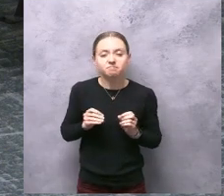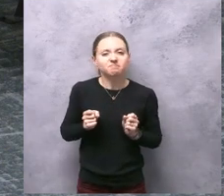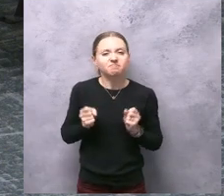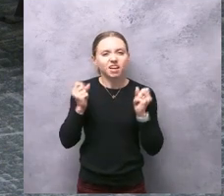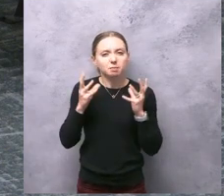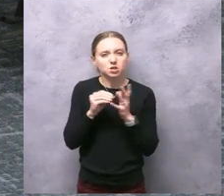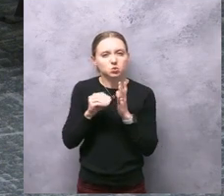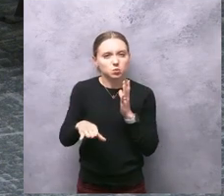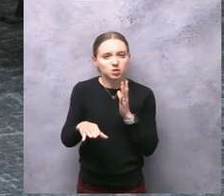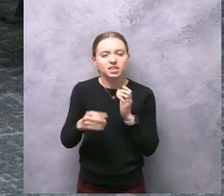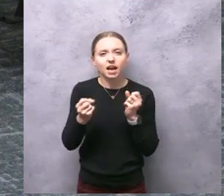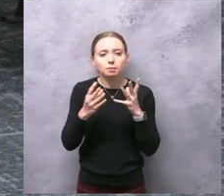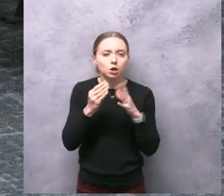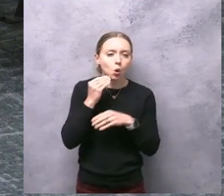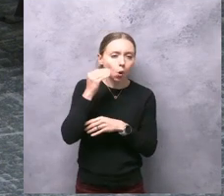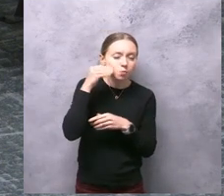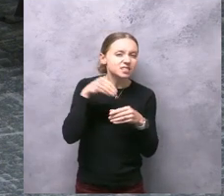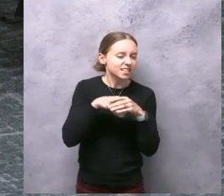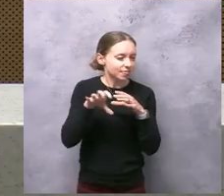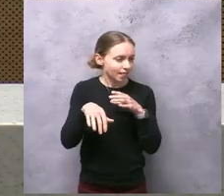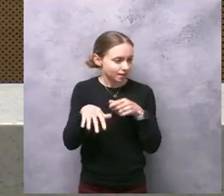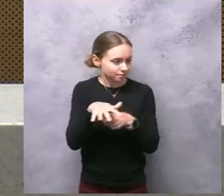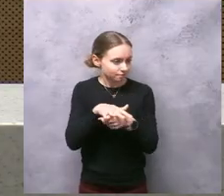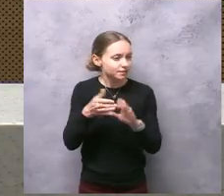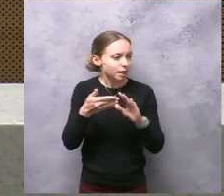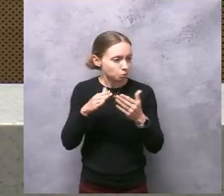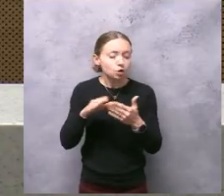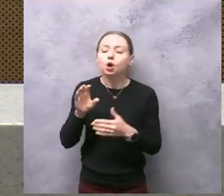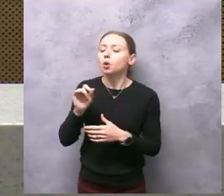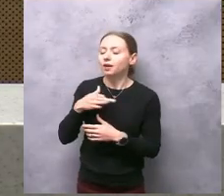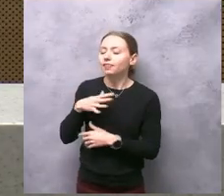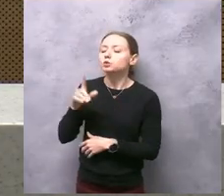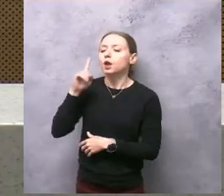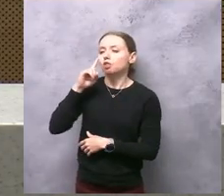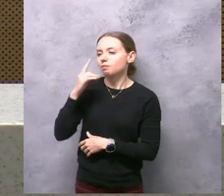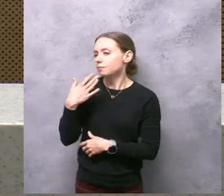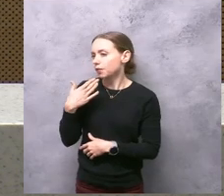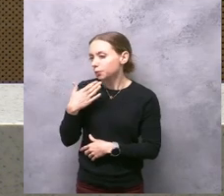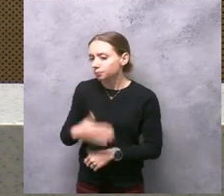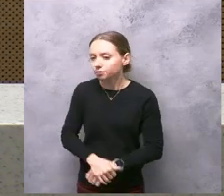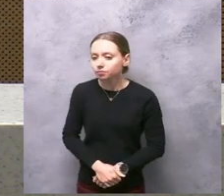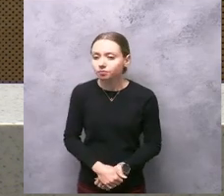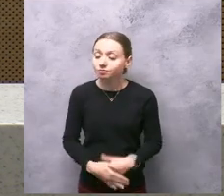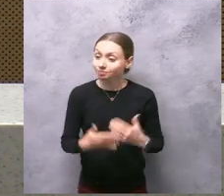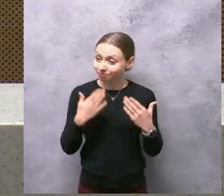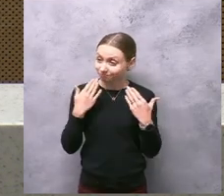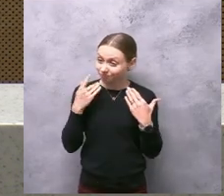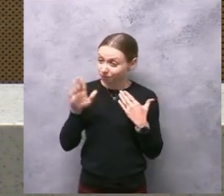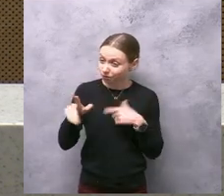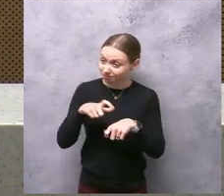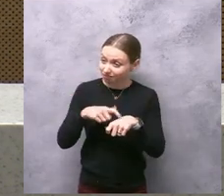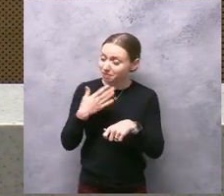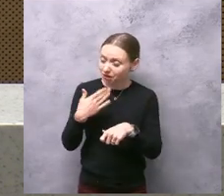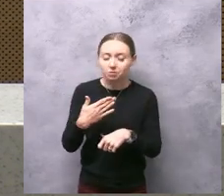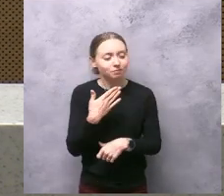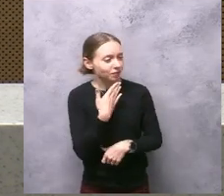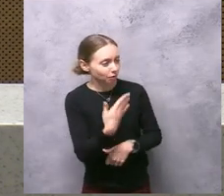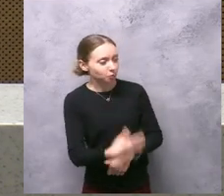in that neighborhood. Great. I thought you did that. I'm making sure. Thank you very much. Thank you very much for your time. Thank you. Thank